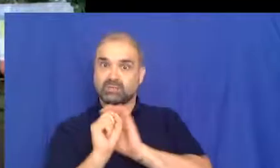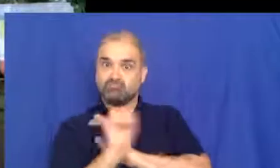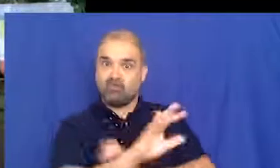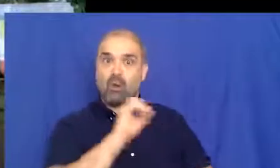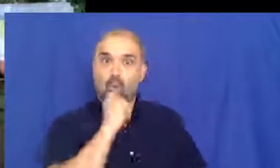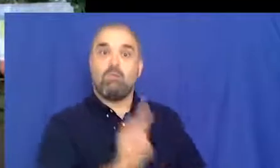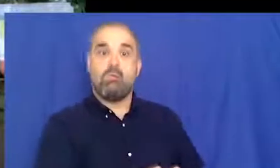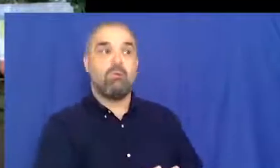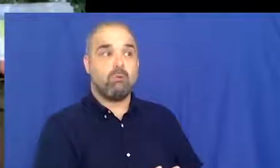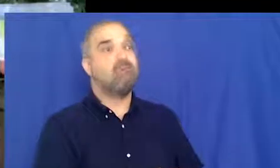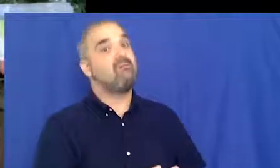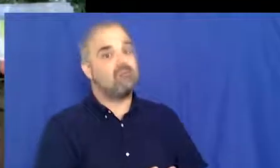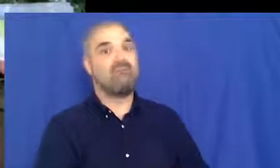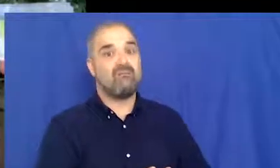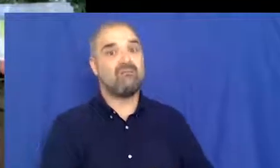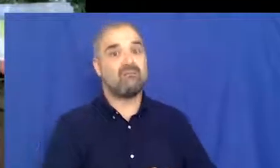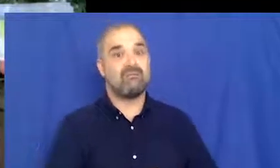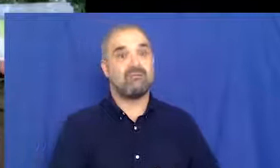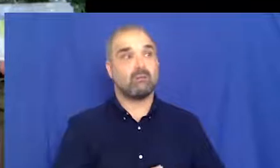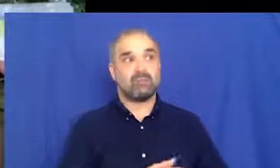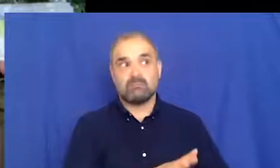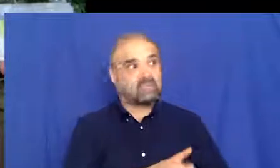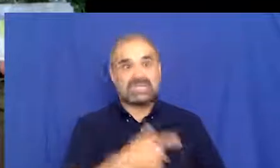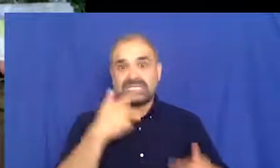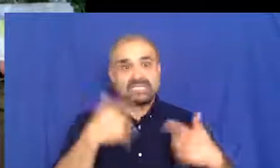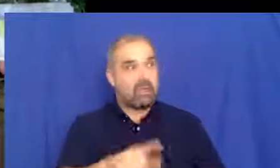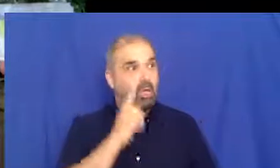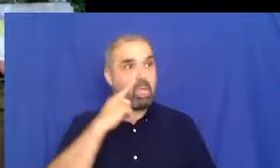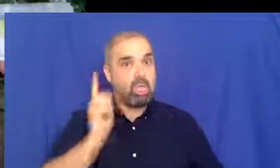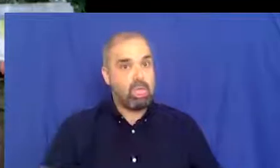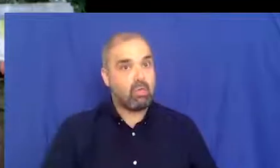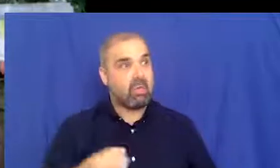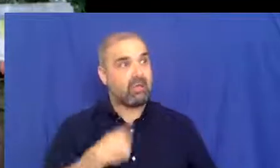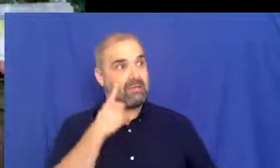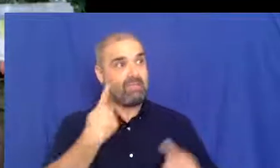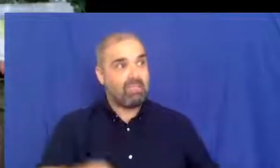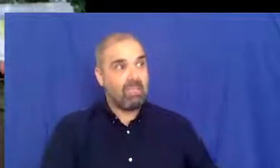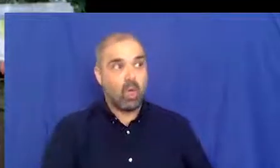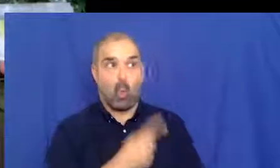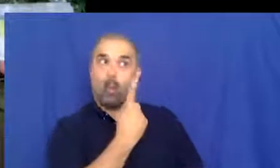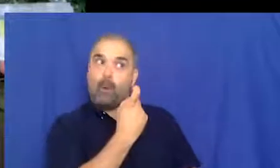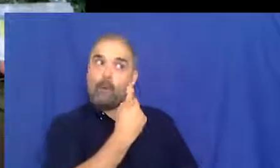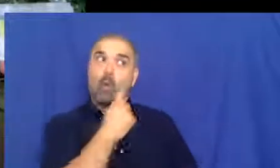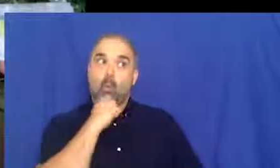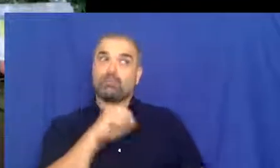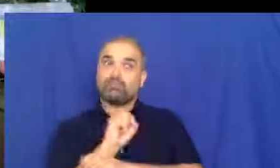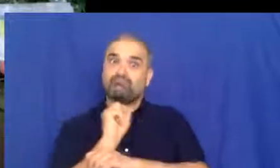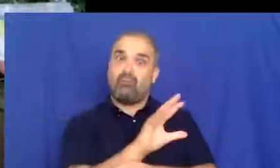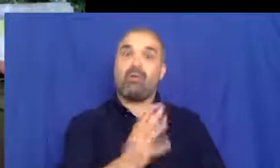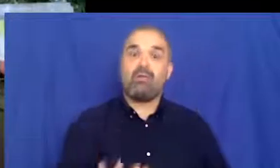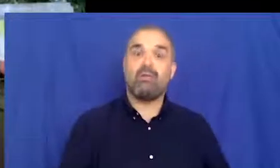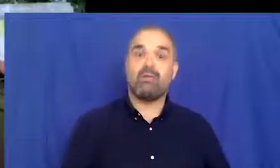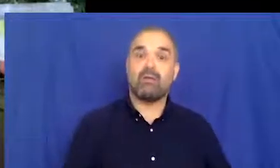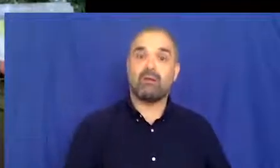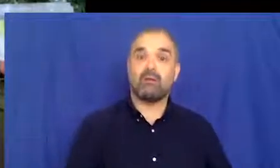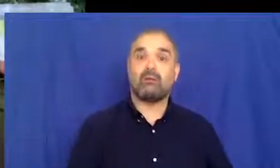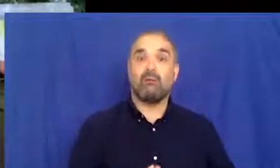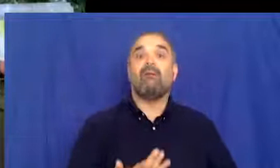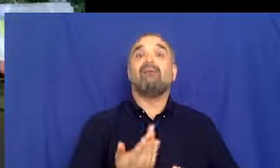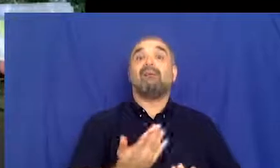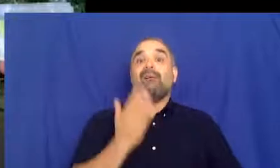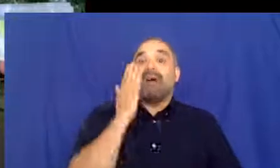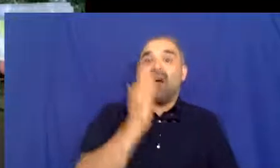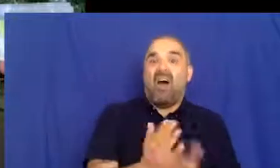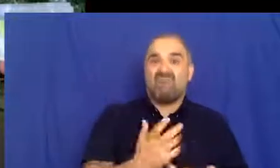from. And then saying, guys, seriously, one more time, we're getting sprayed. So guys,